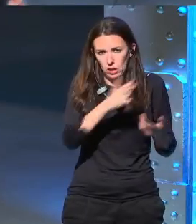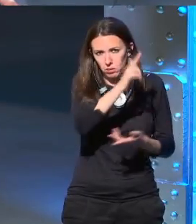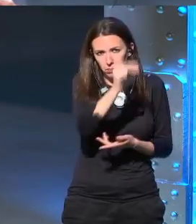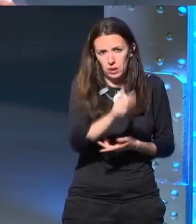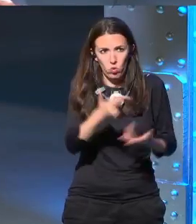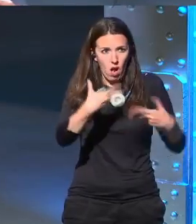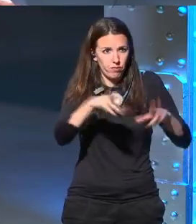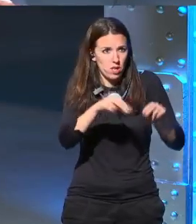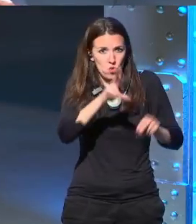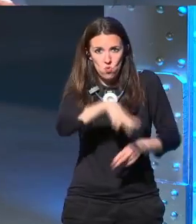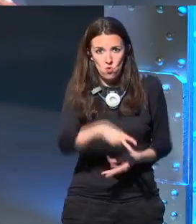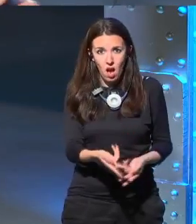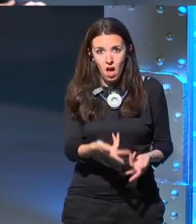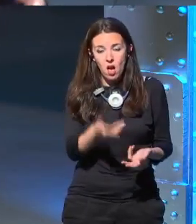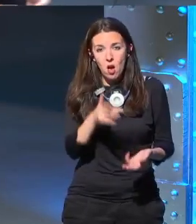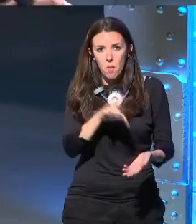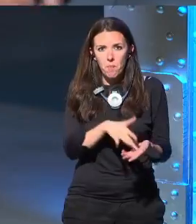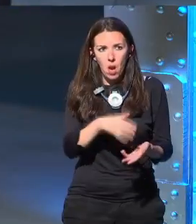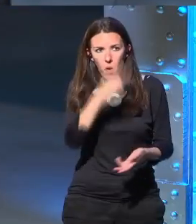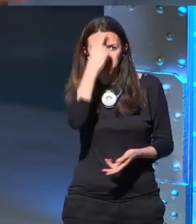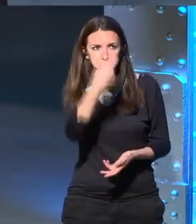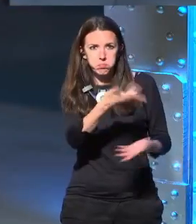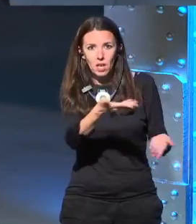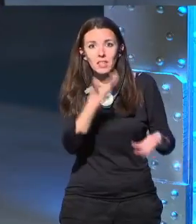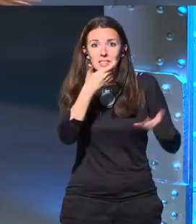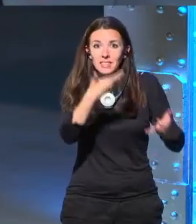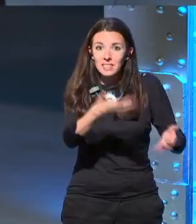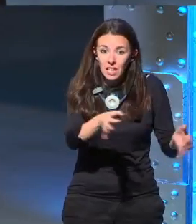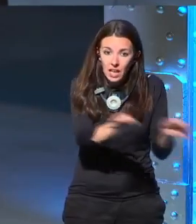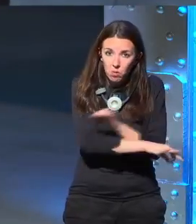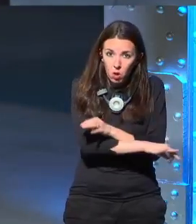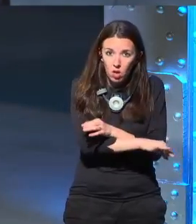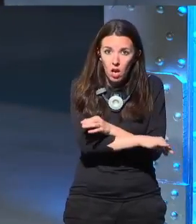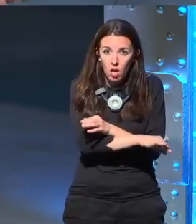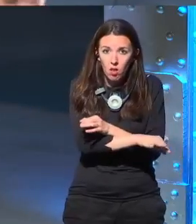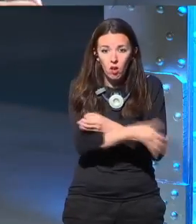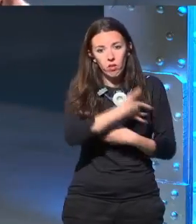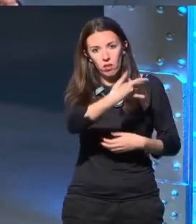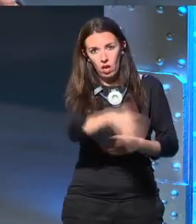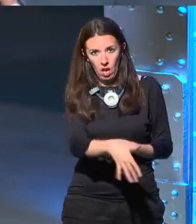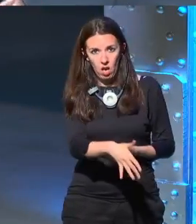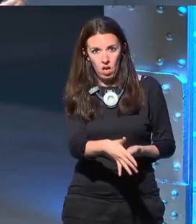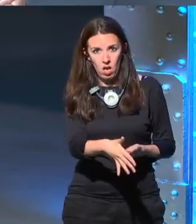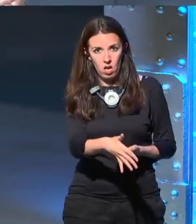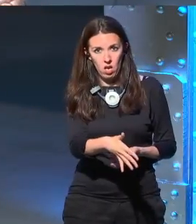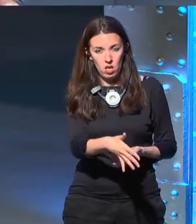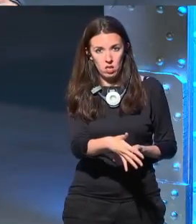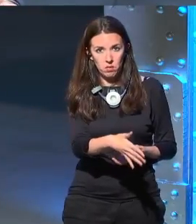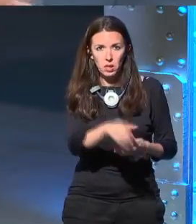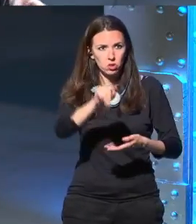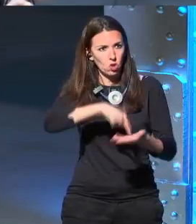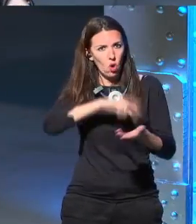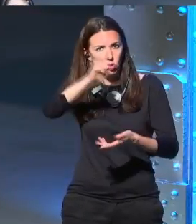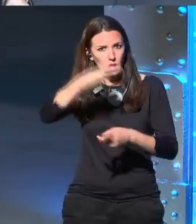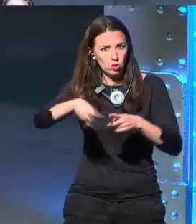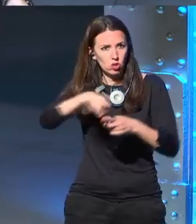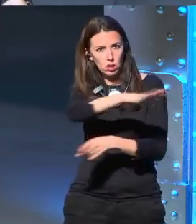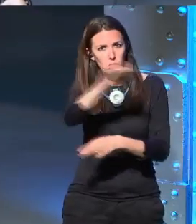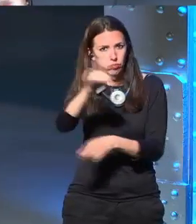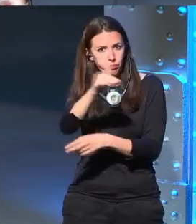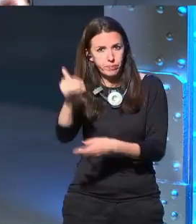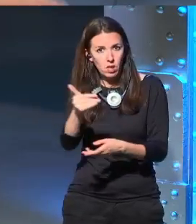was tolerated. Every time he made a failure, they would hire him and he would do bigger and better things. Likewise in Silicon Valley,